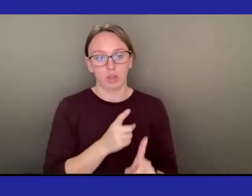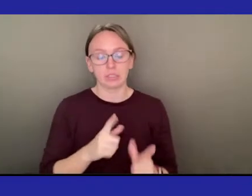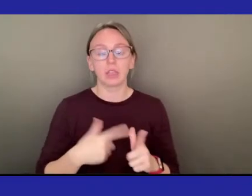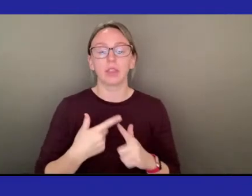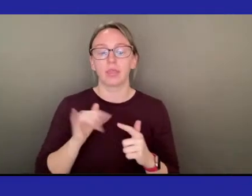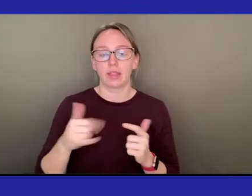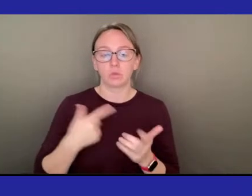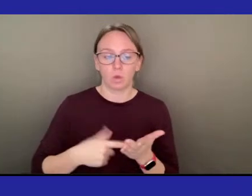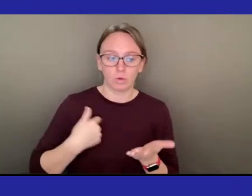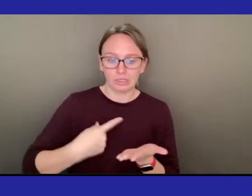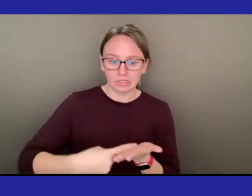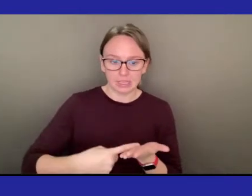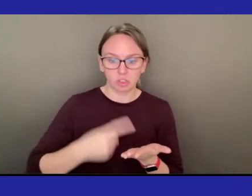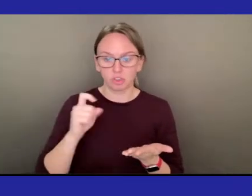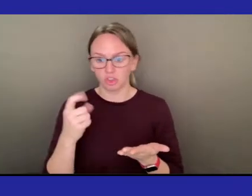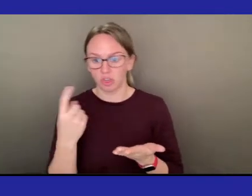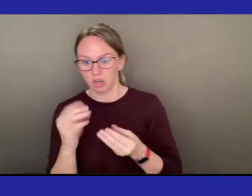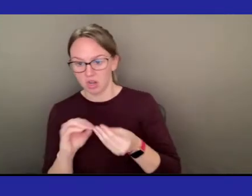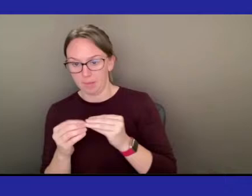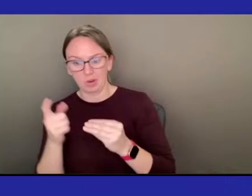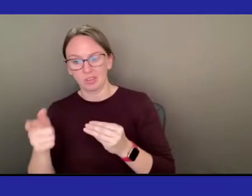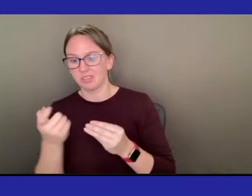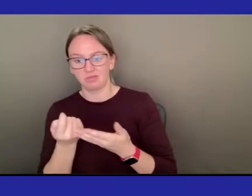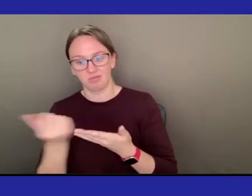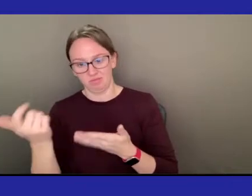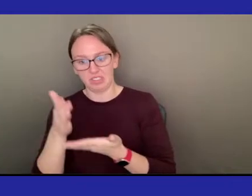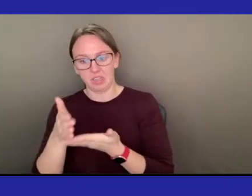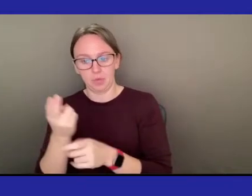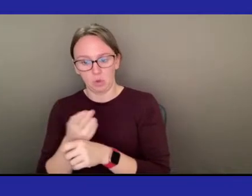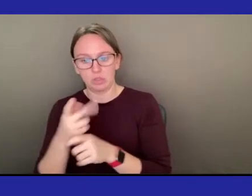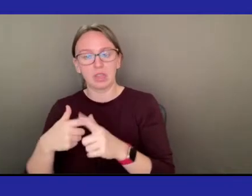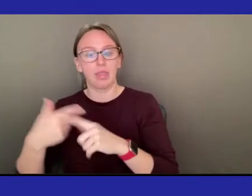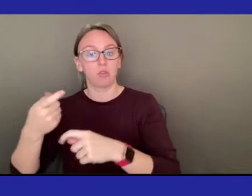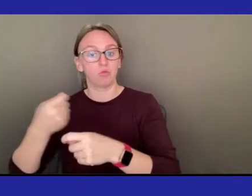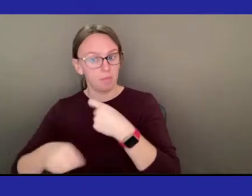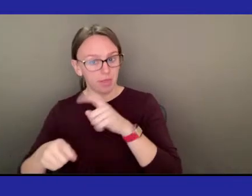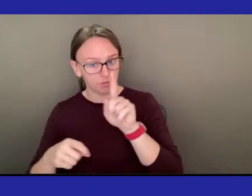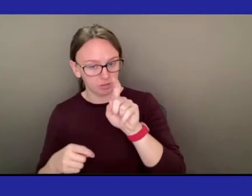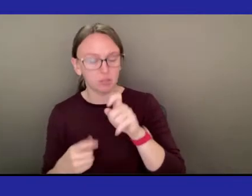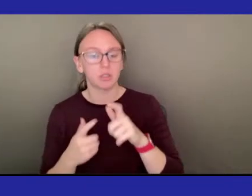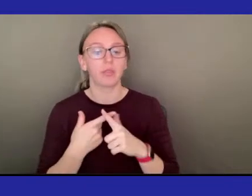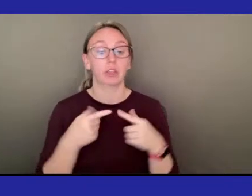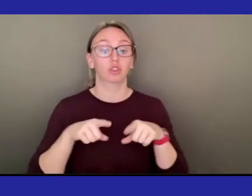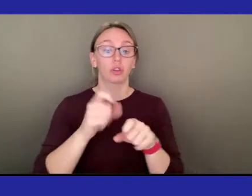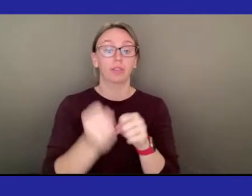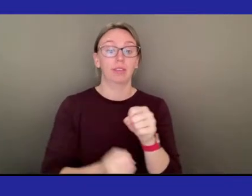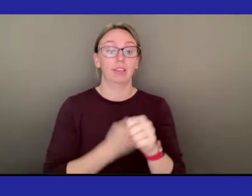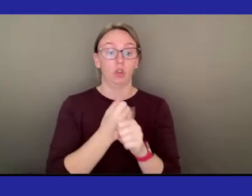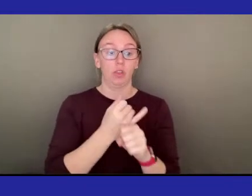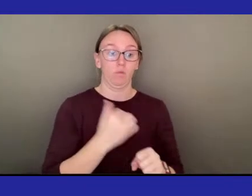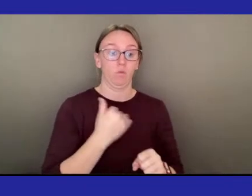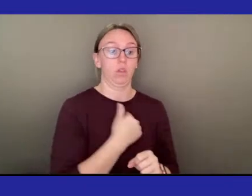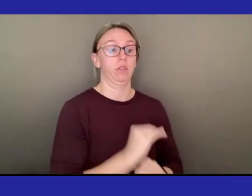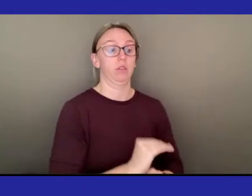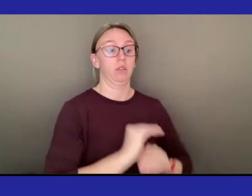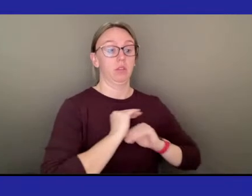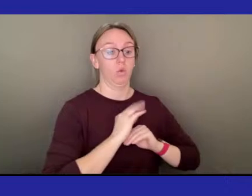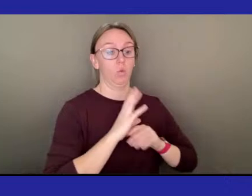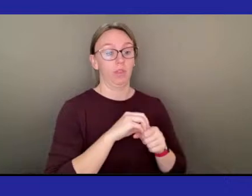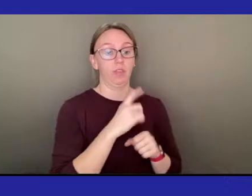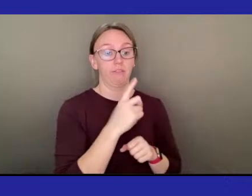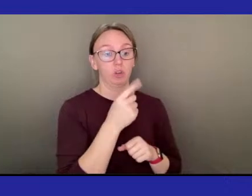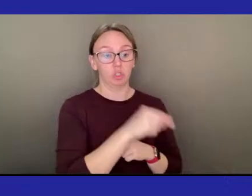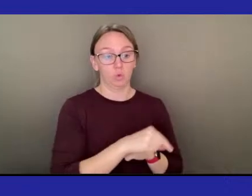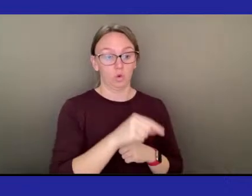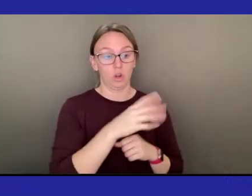retired and replaced. Okay. And then throughout the year, if we've hit it in the first quarter and we're sustaining above it, then we'll adjust